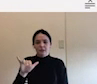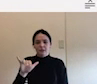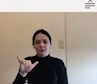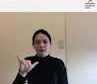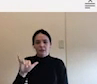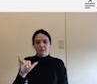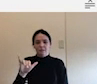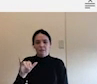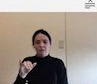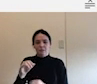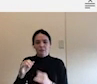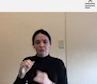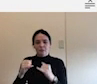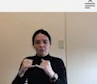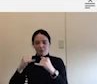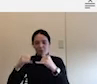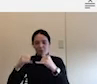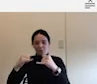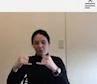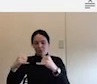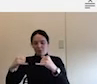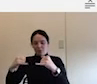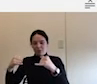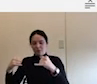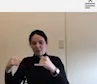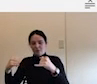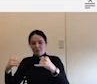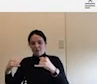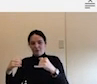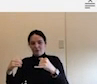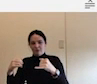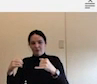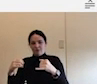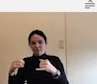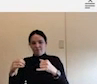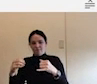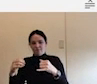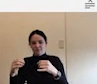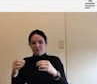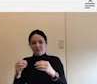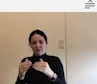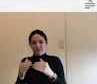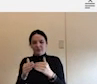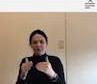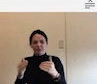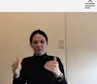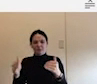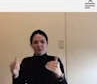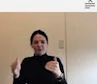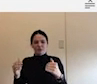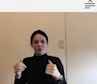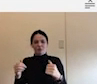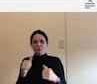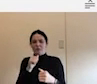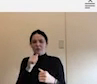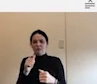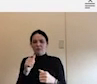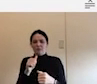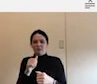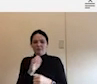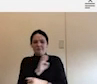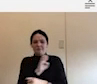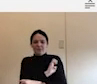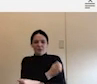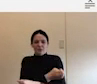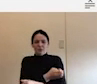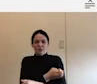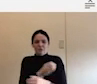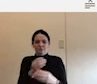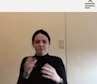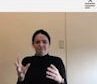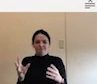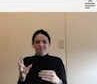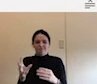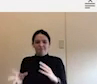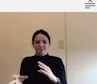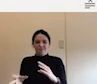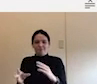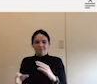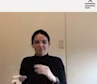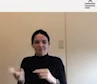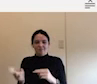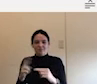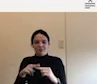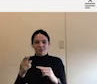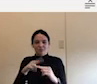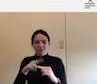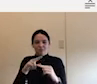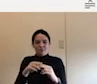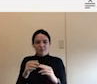little turns. And so it's not generating enough magnetic field. We'll try it one more time, see what happens. Let's see.